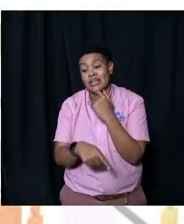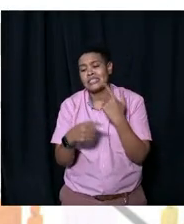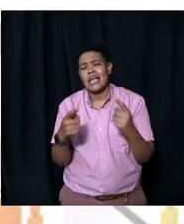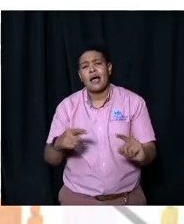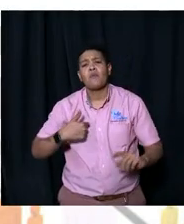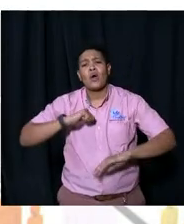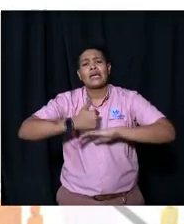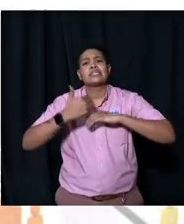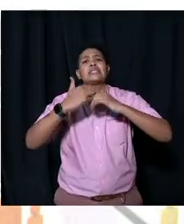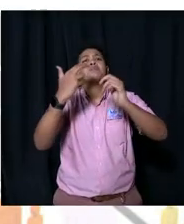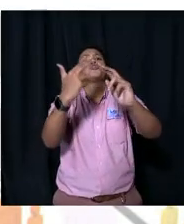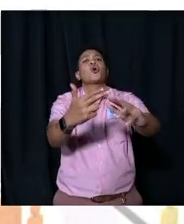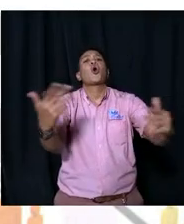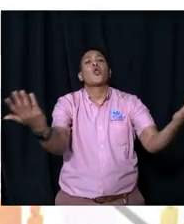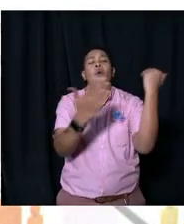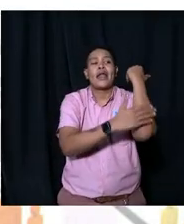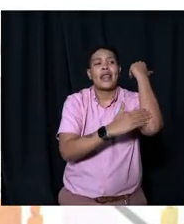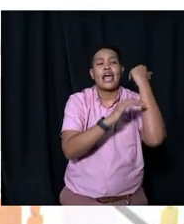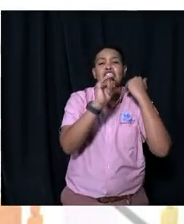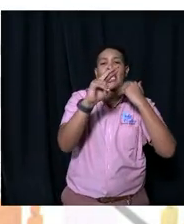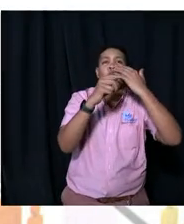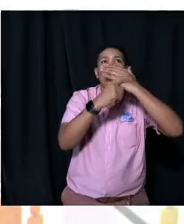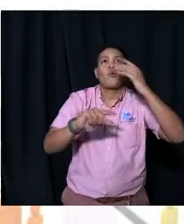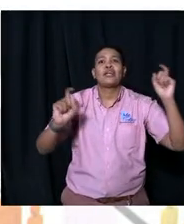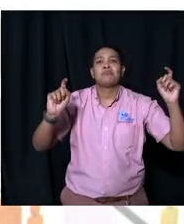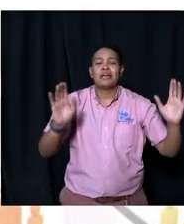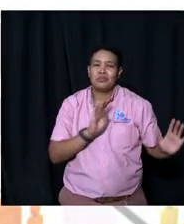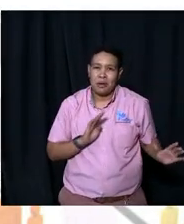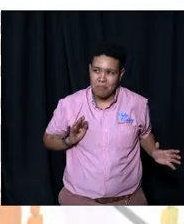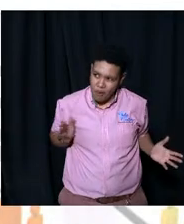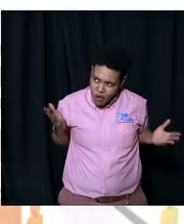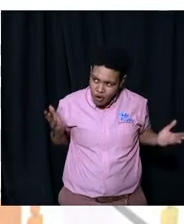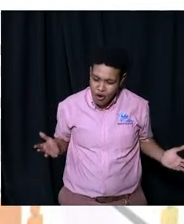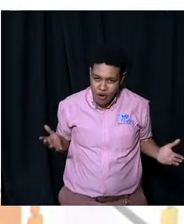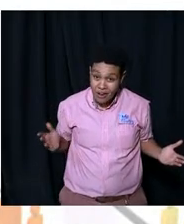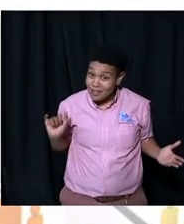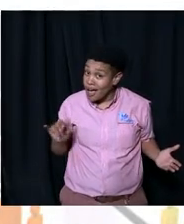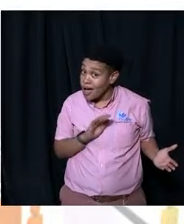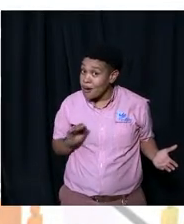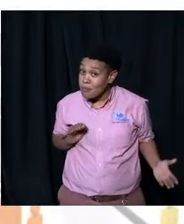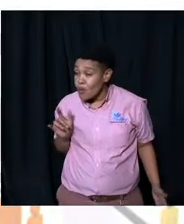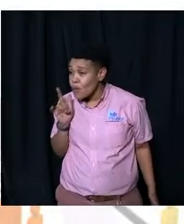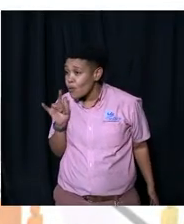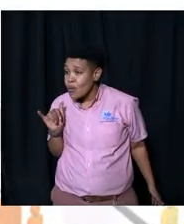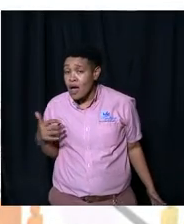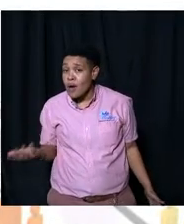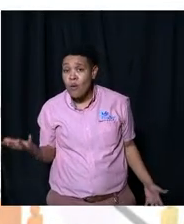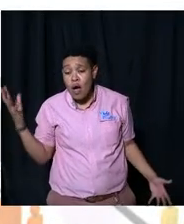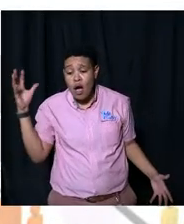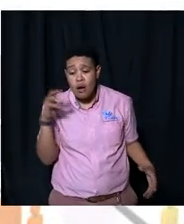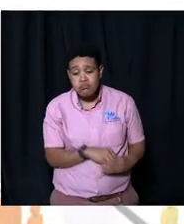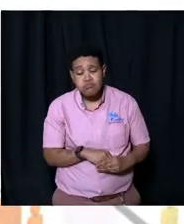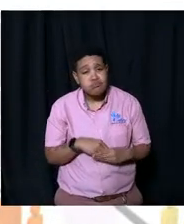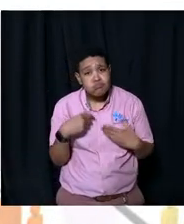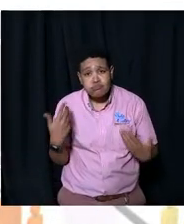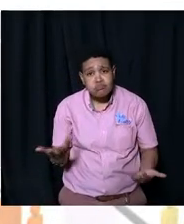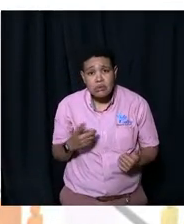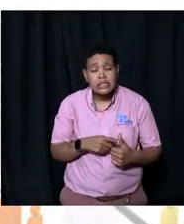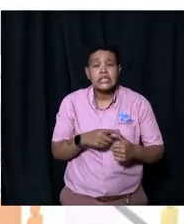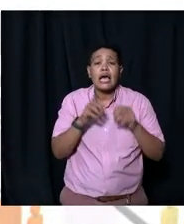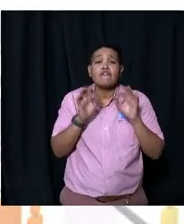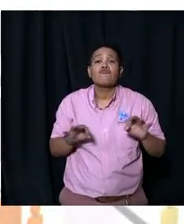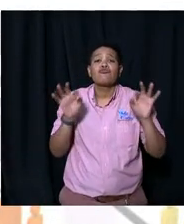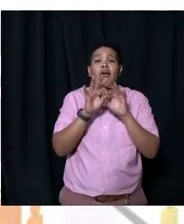to establish what we call a National Air Quality Management Board. And this board would comprise of the